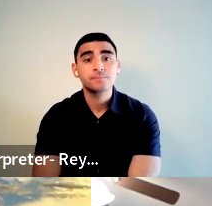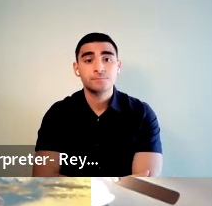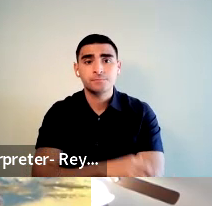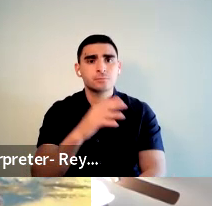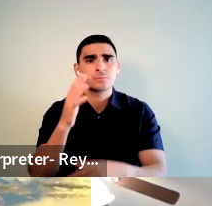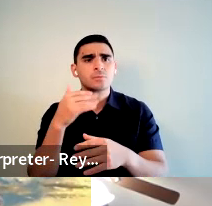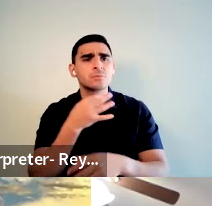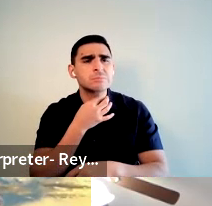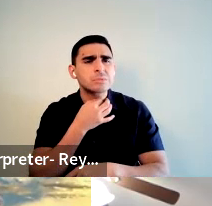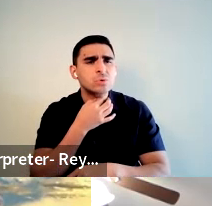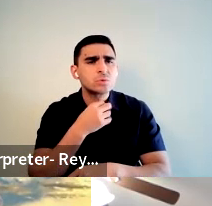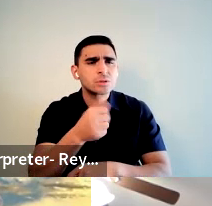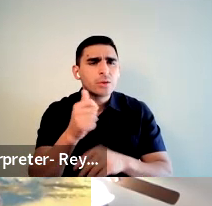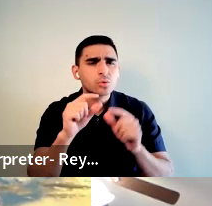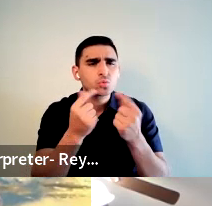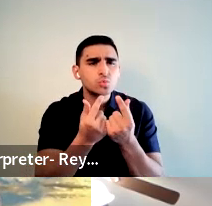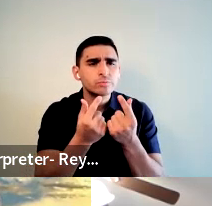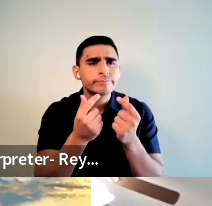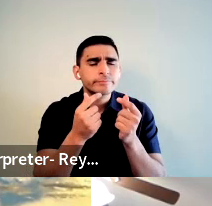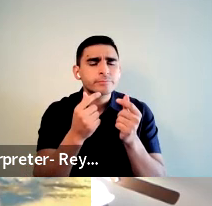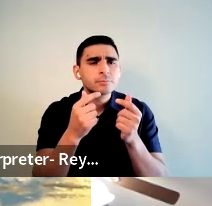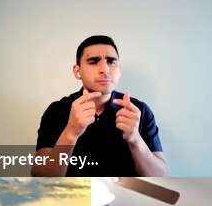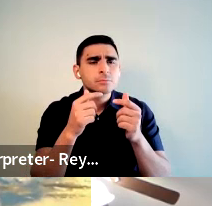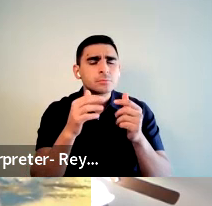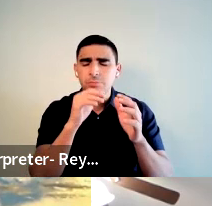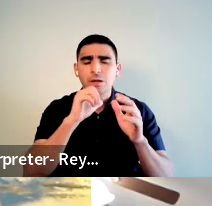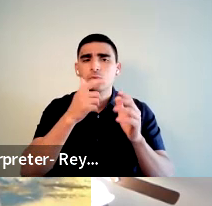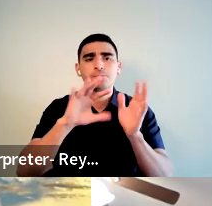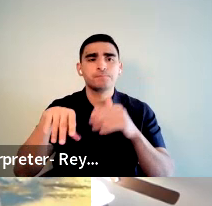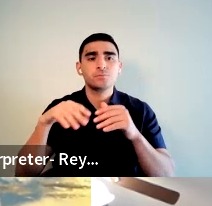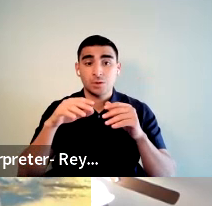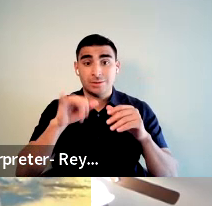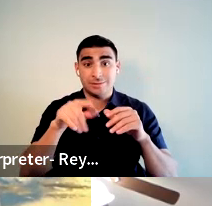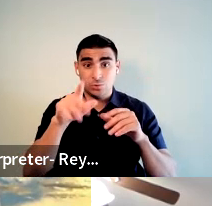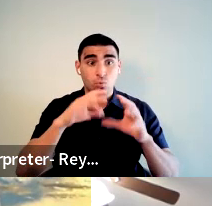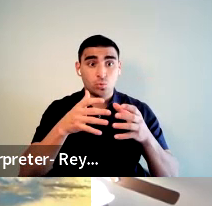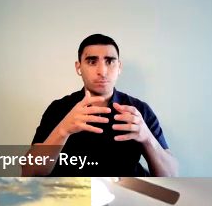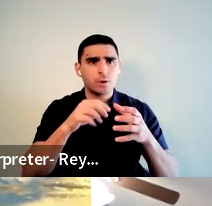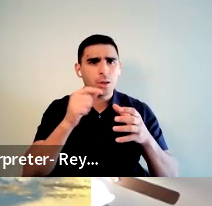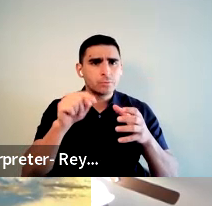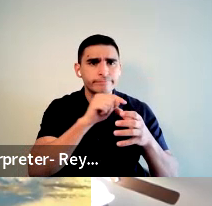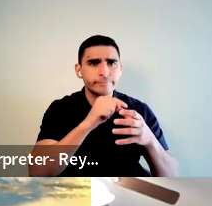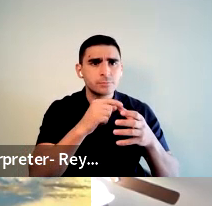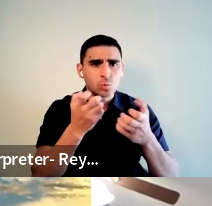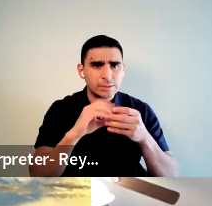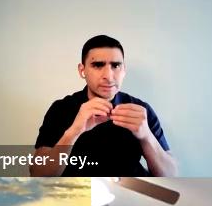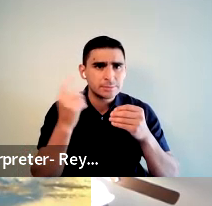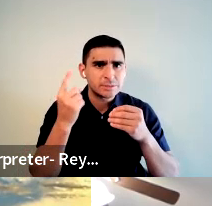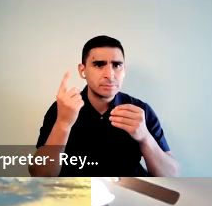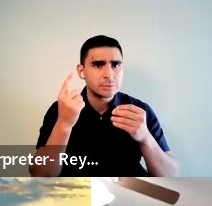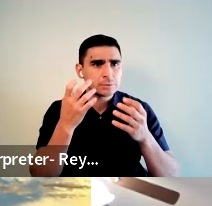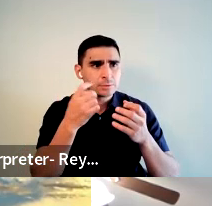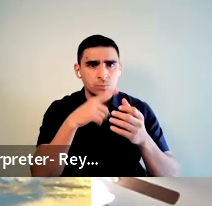group members who are on the subgroup. And I think we should take questions now. Perfect. I think,